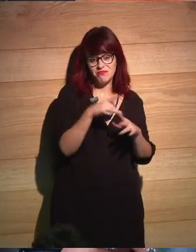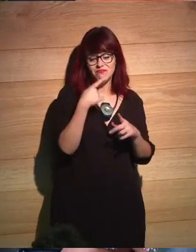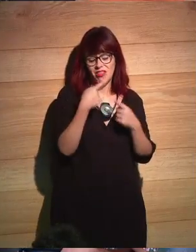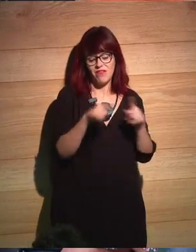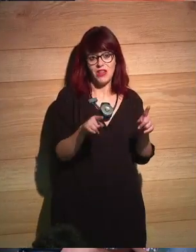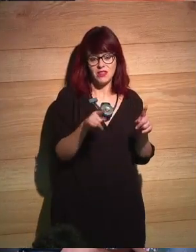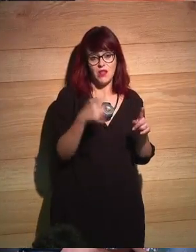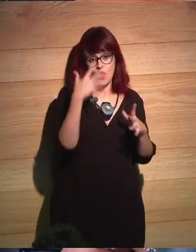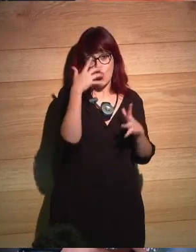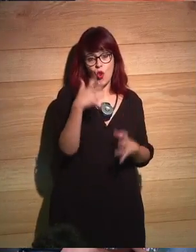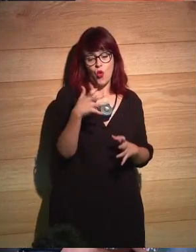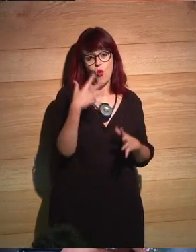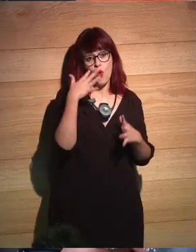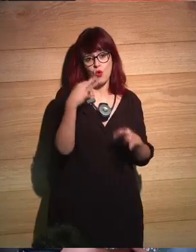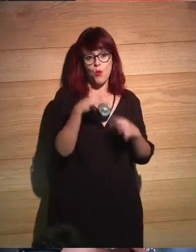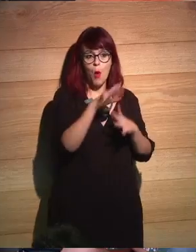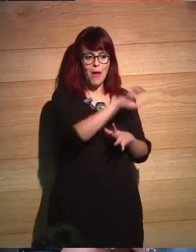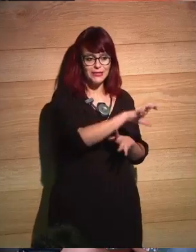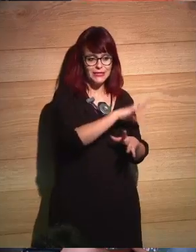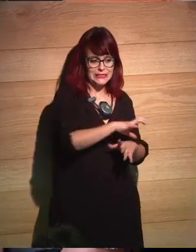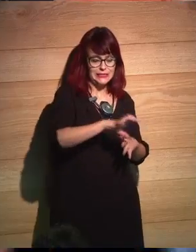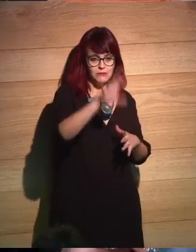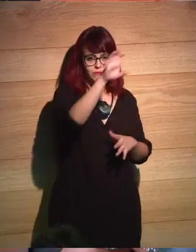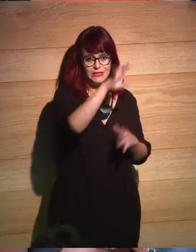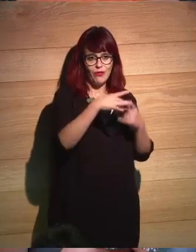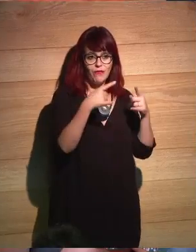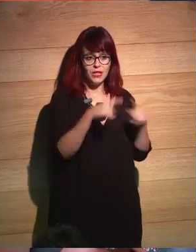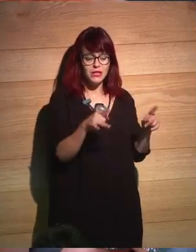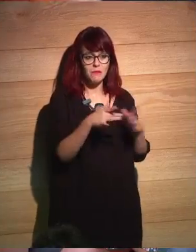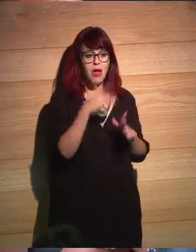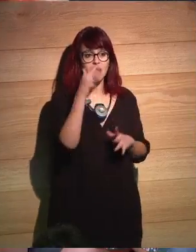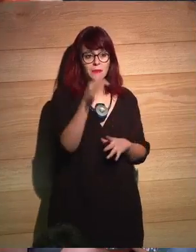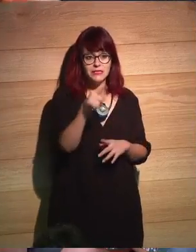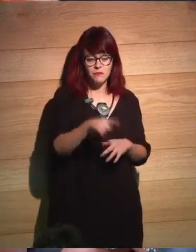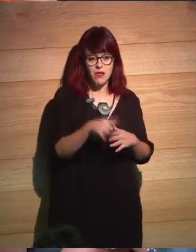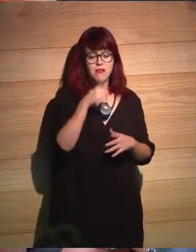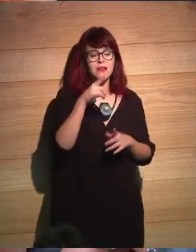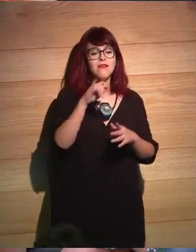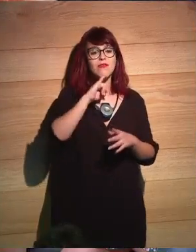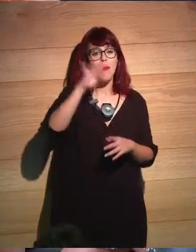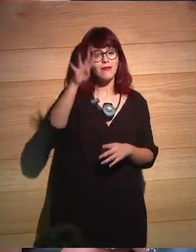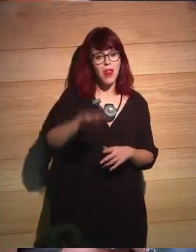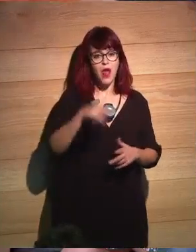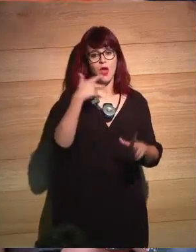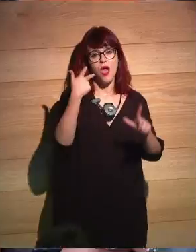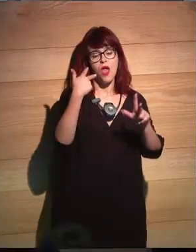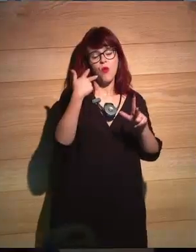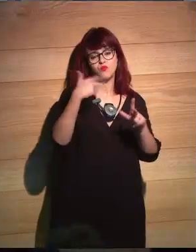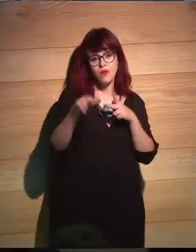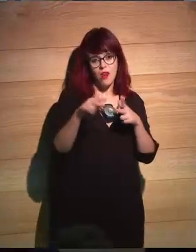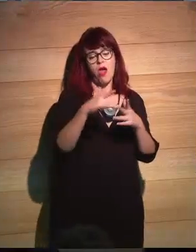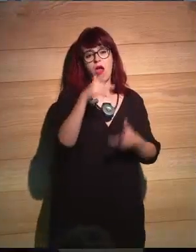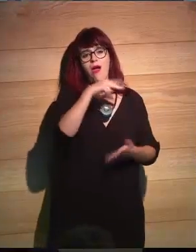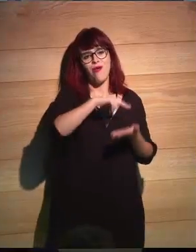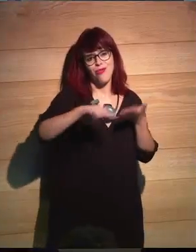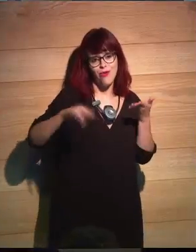a very different type of country, a whole different framework. I'm not going to talk about the one that is